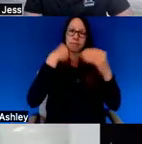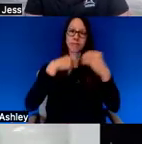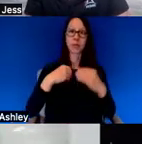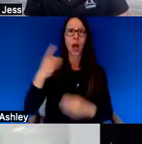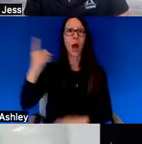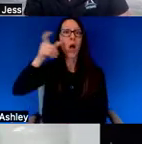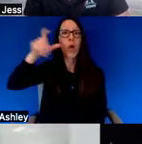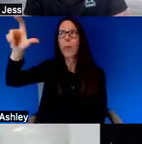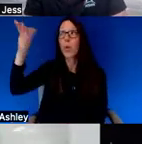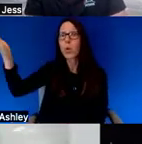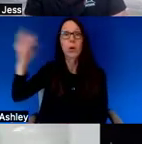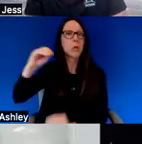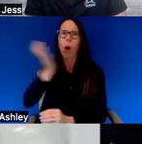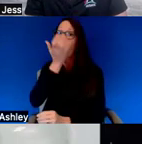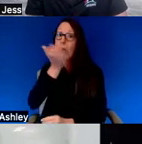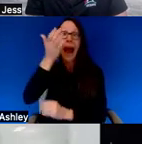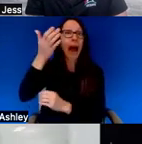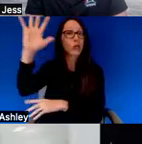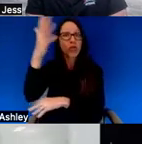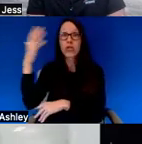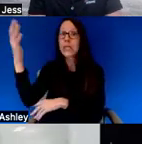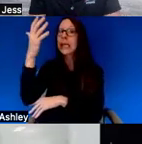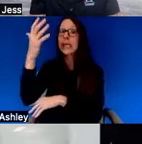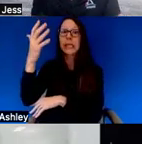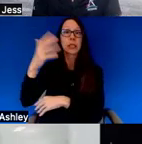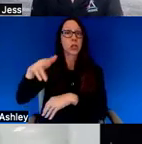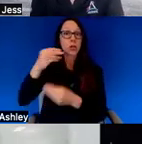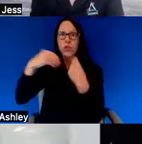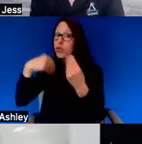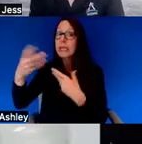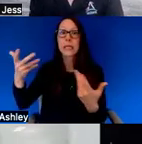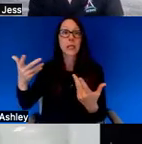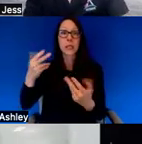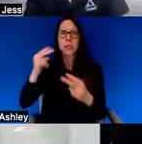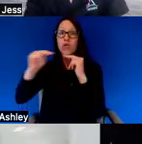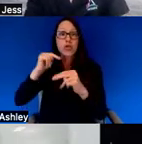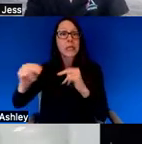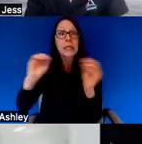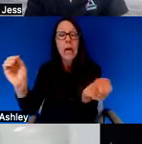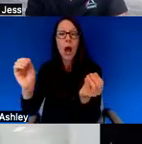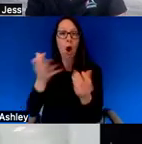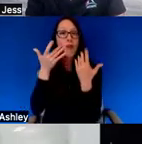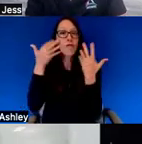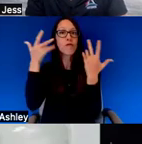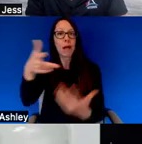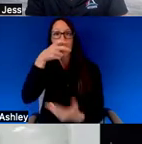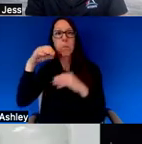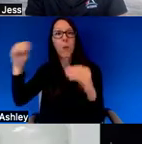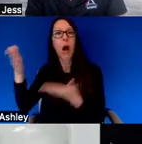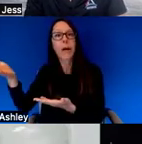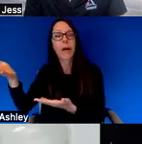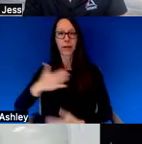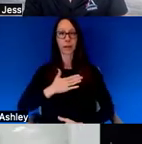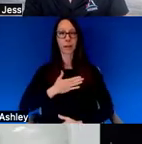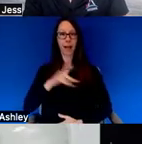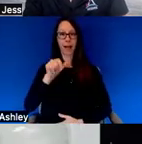and we also don't have any of those friendly bugs. So what I do in my lab is we get to figure out what microorganisms